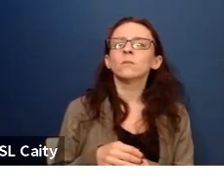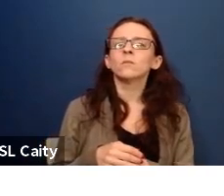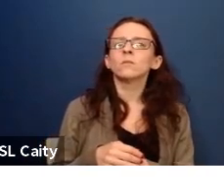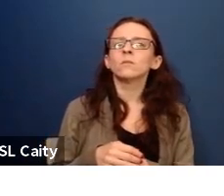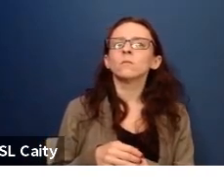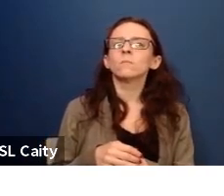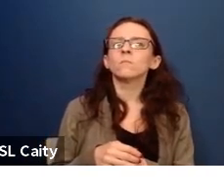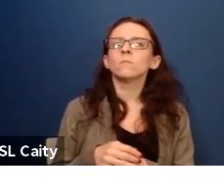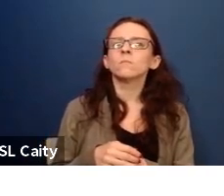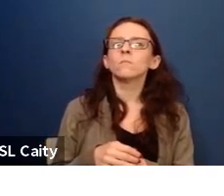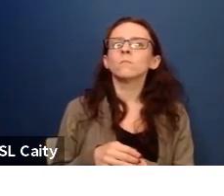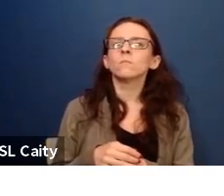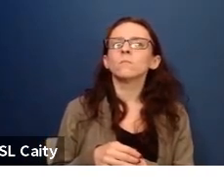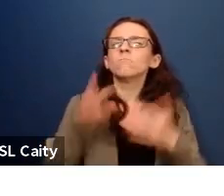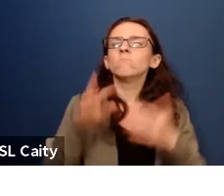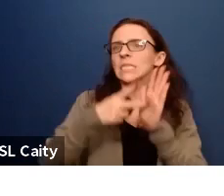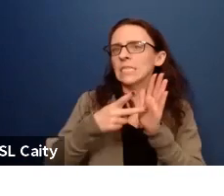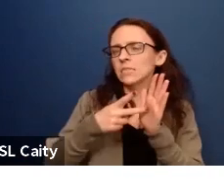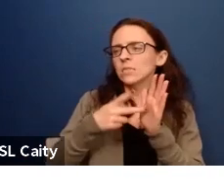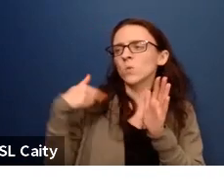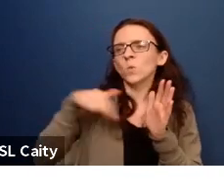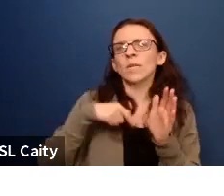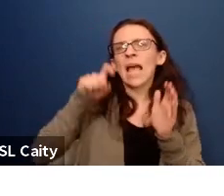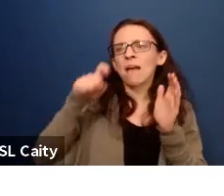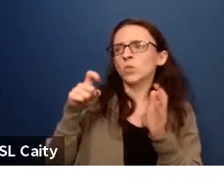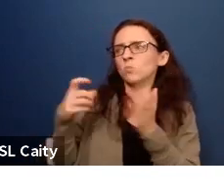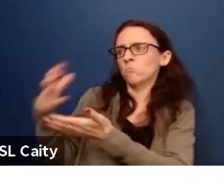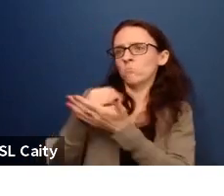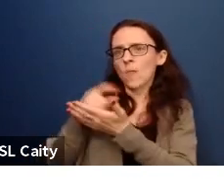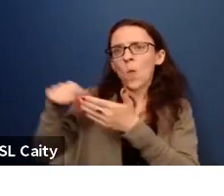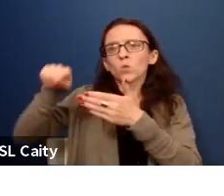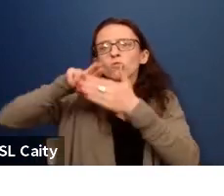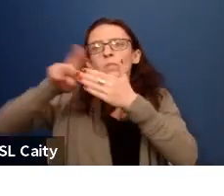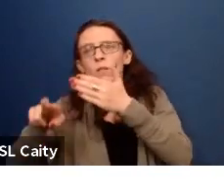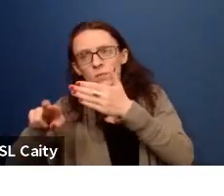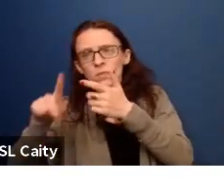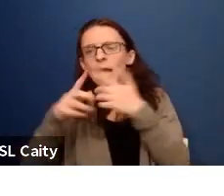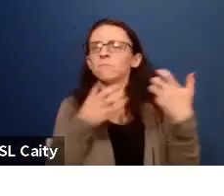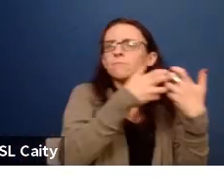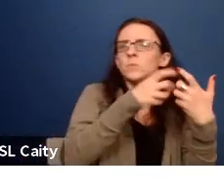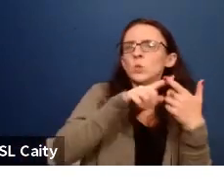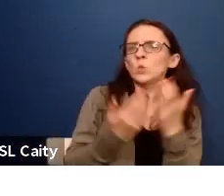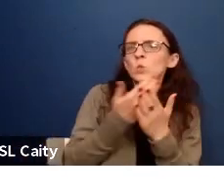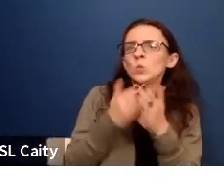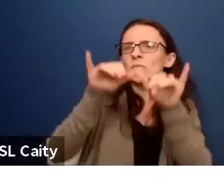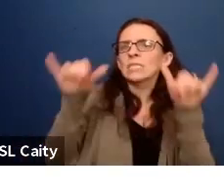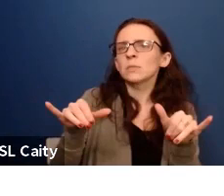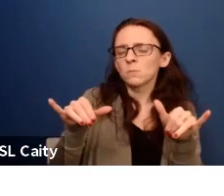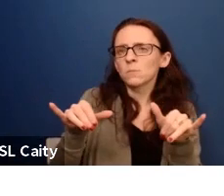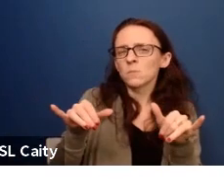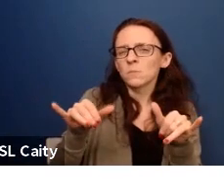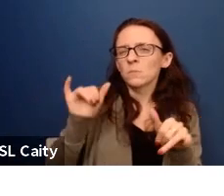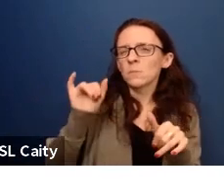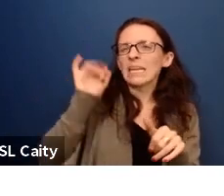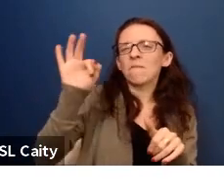taking, you know, those results and fitting them into this new system if there were a straightforward way